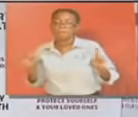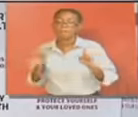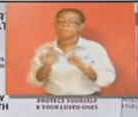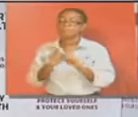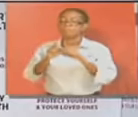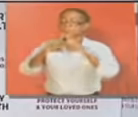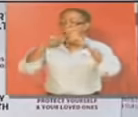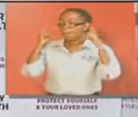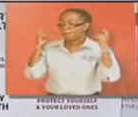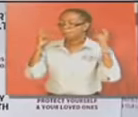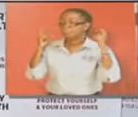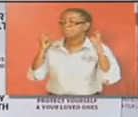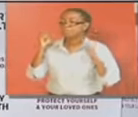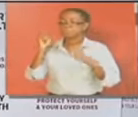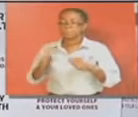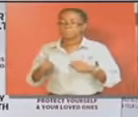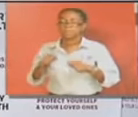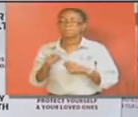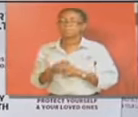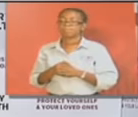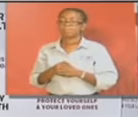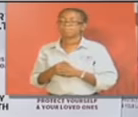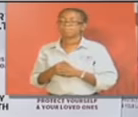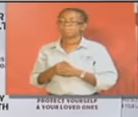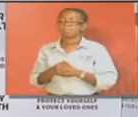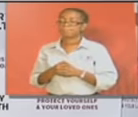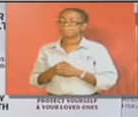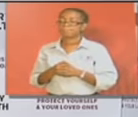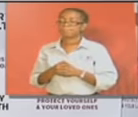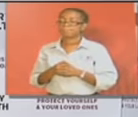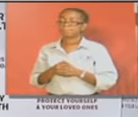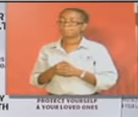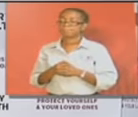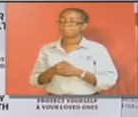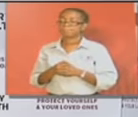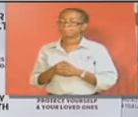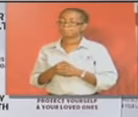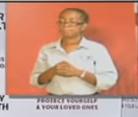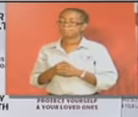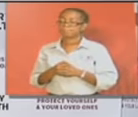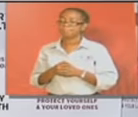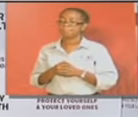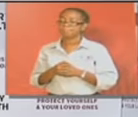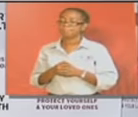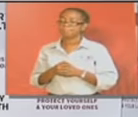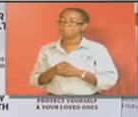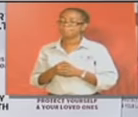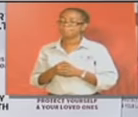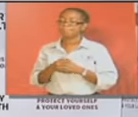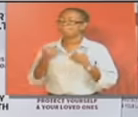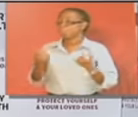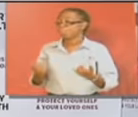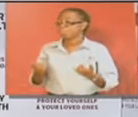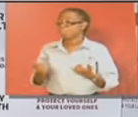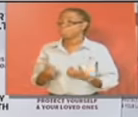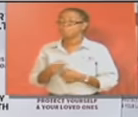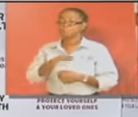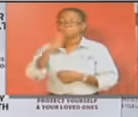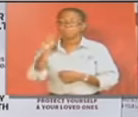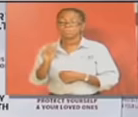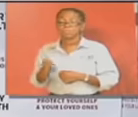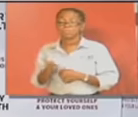Thank you very much. And we go now to follow-up questions. First follow-up question from Guardian Media Limited, please.